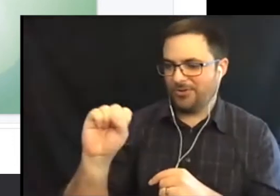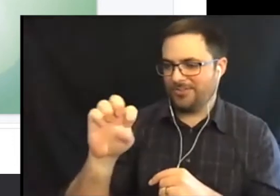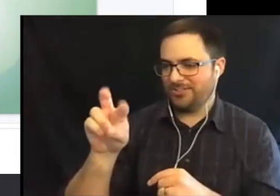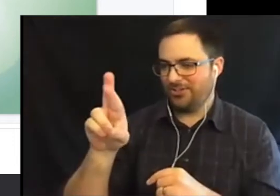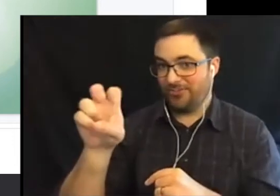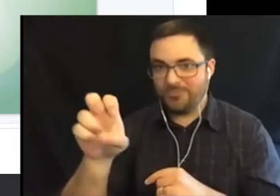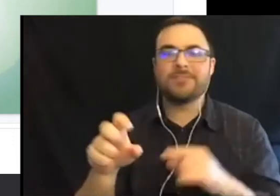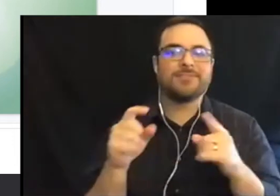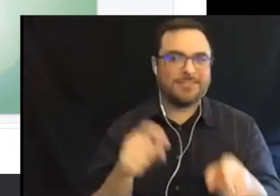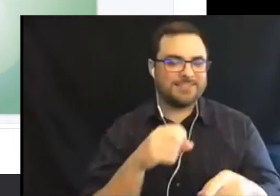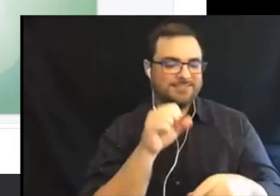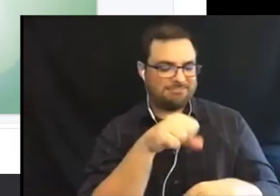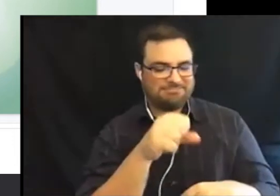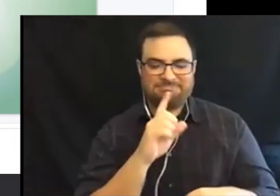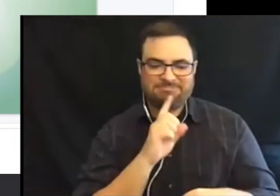so